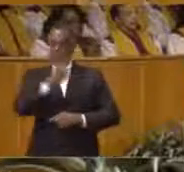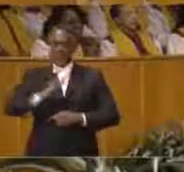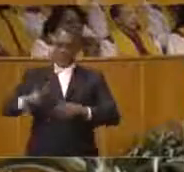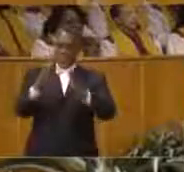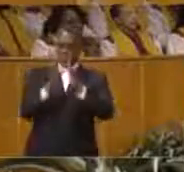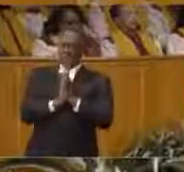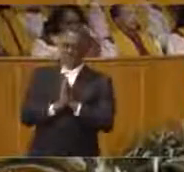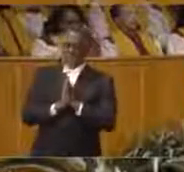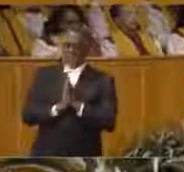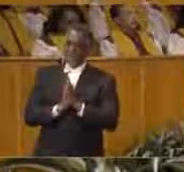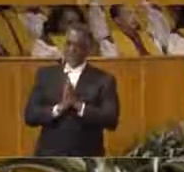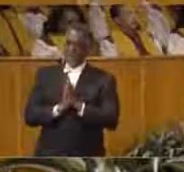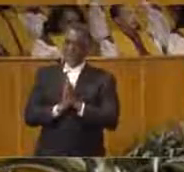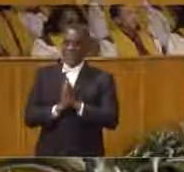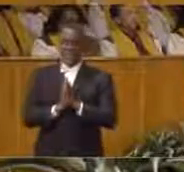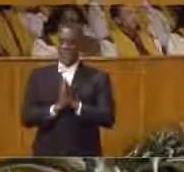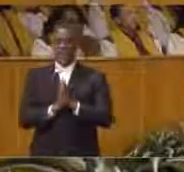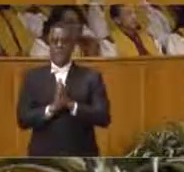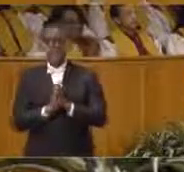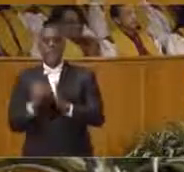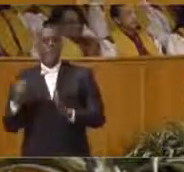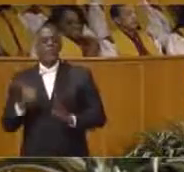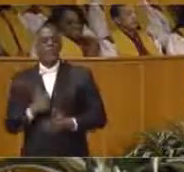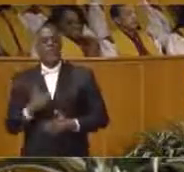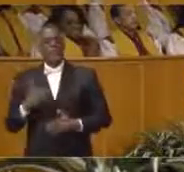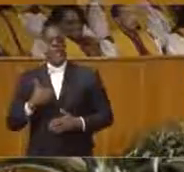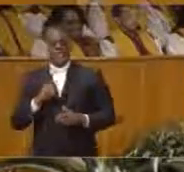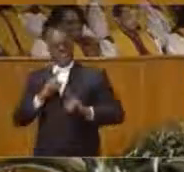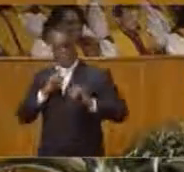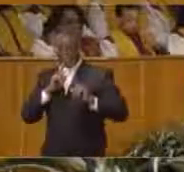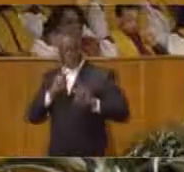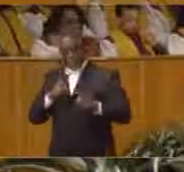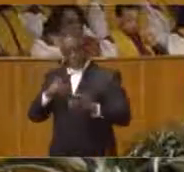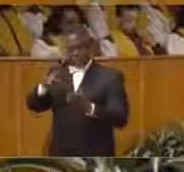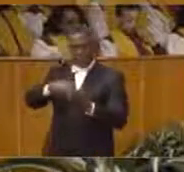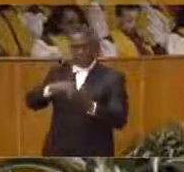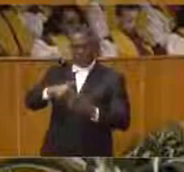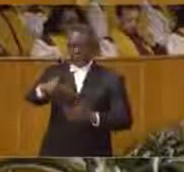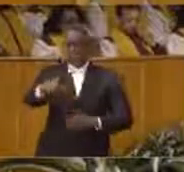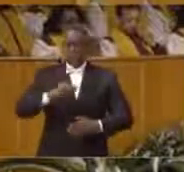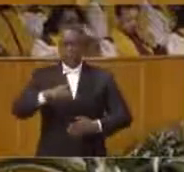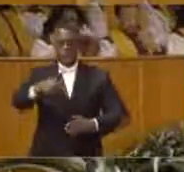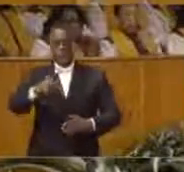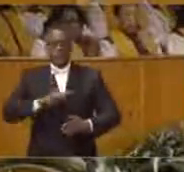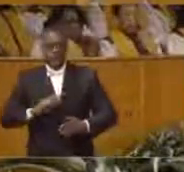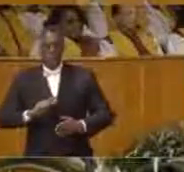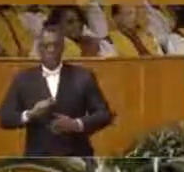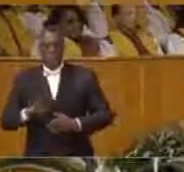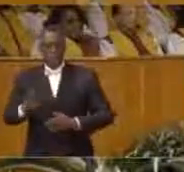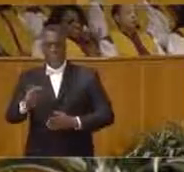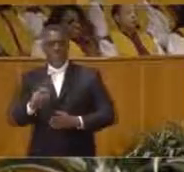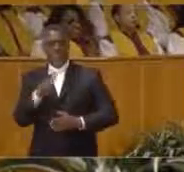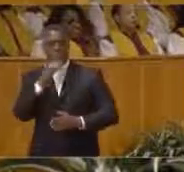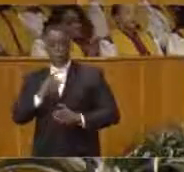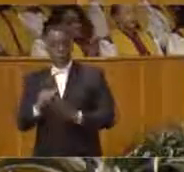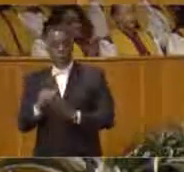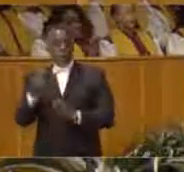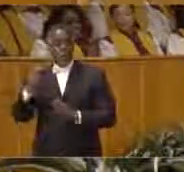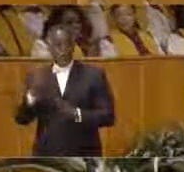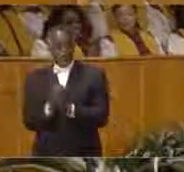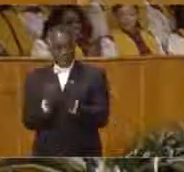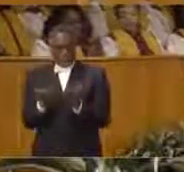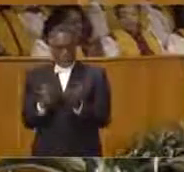Prayer. And afterwards, we'd have a responsive reading out the back of that old green hymnal.